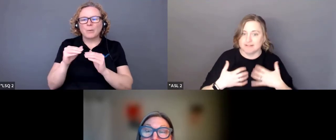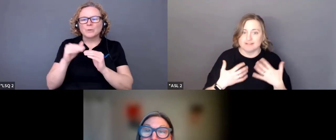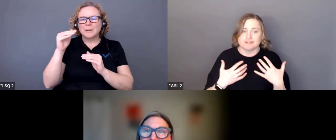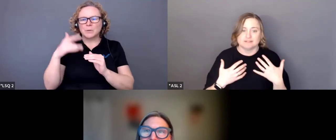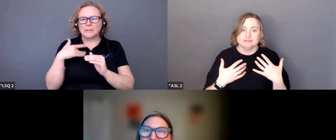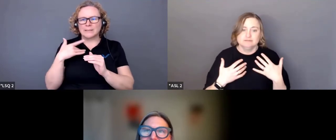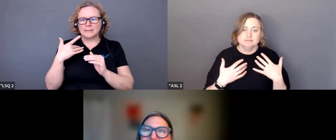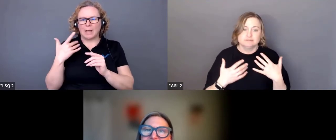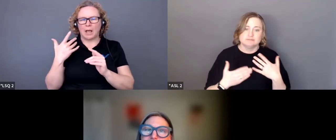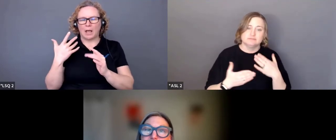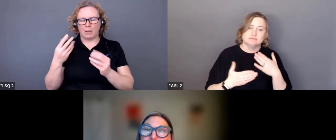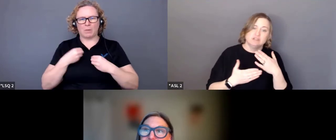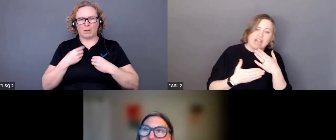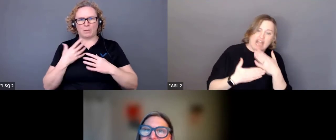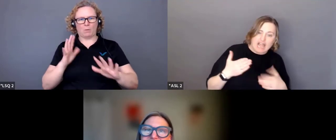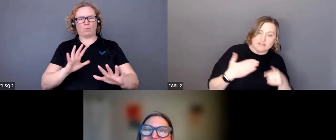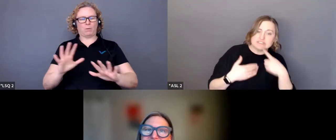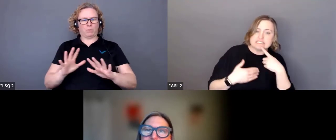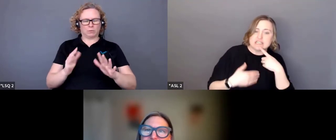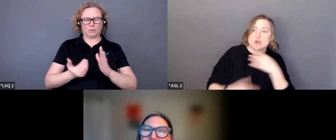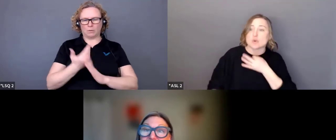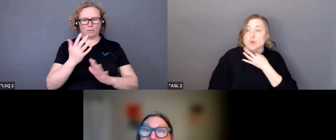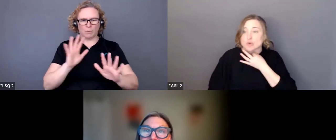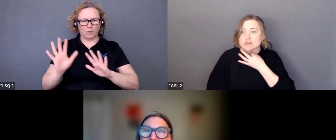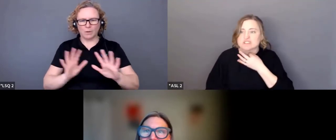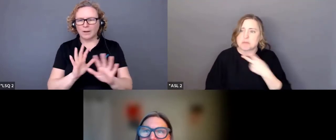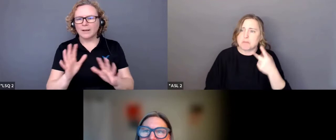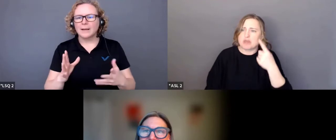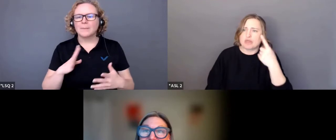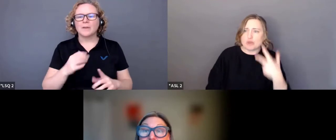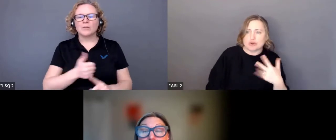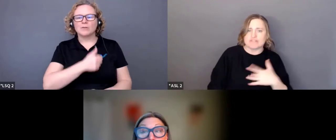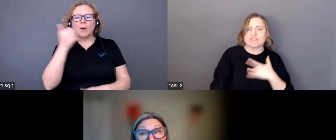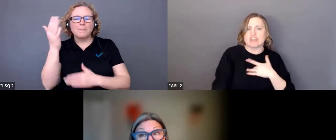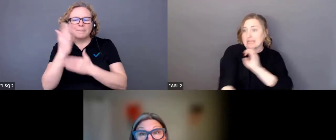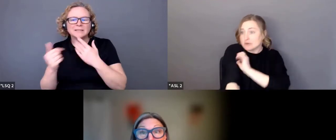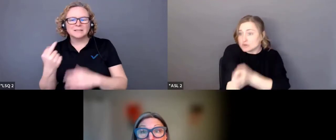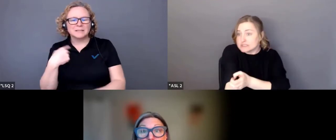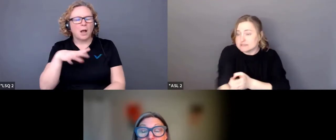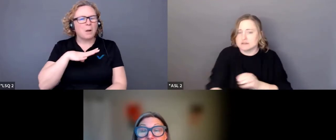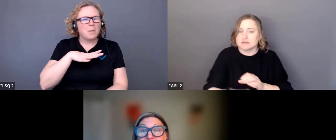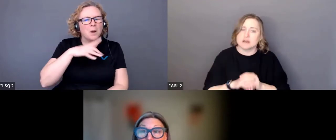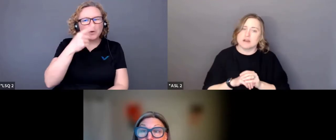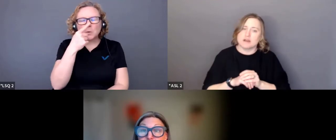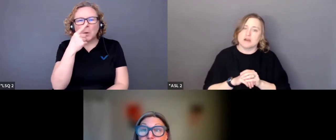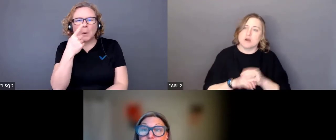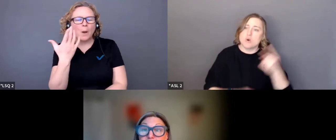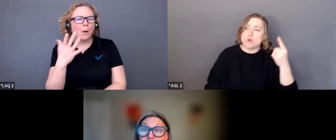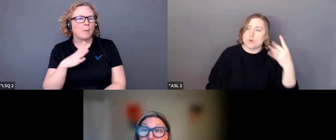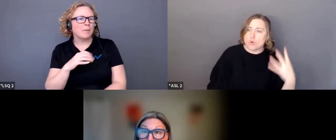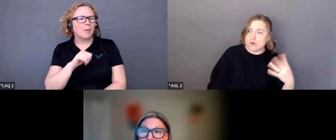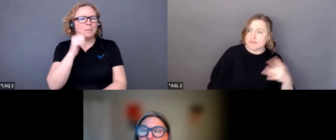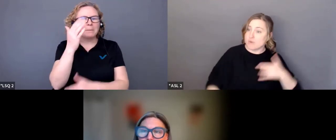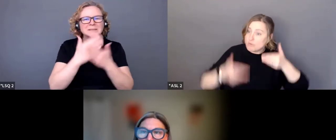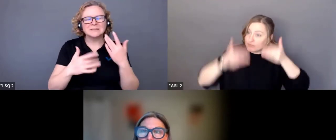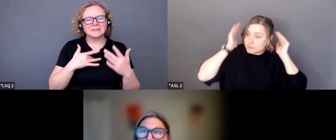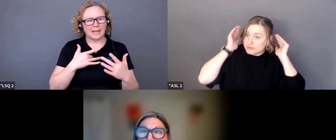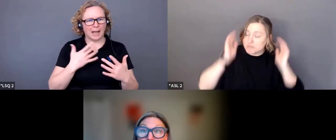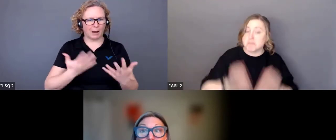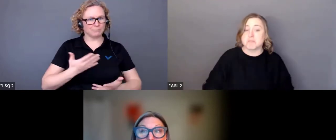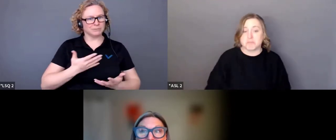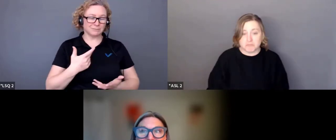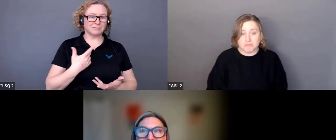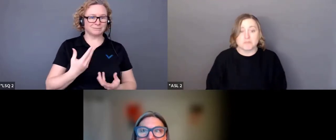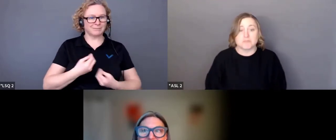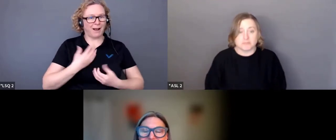saying you are curious, a third saying you are energized, but over a quarter saying a bit overwhelmed.